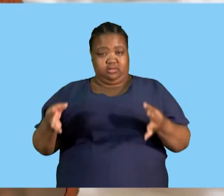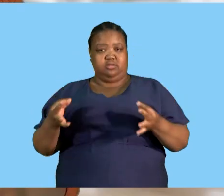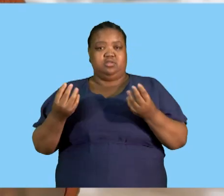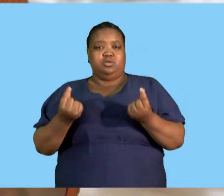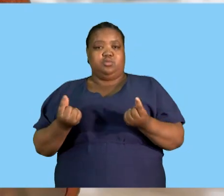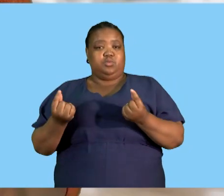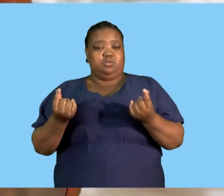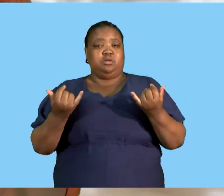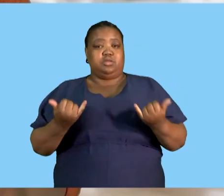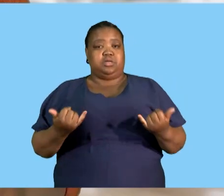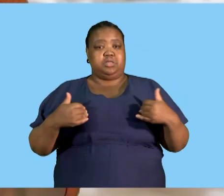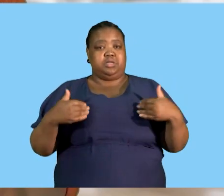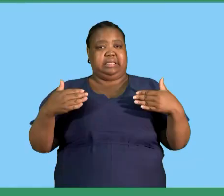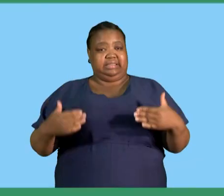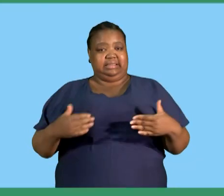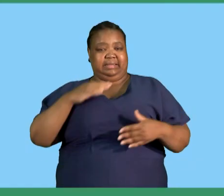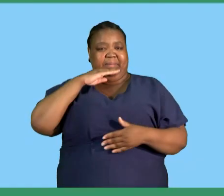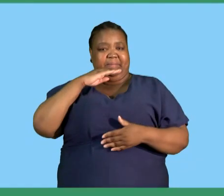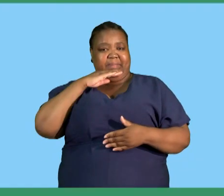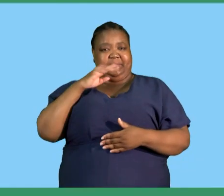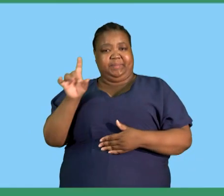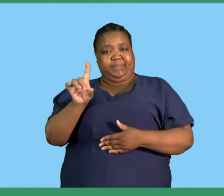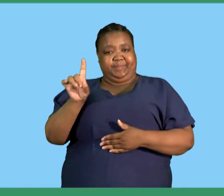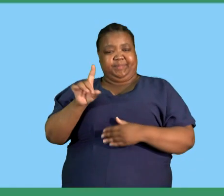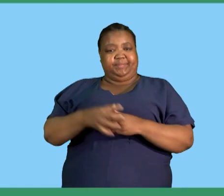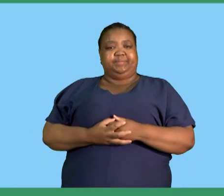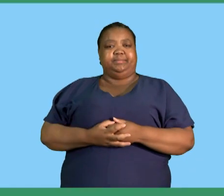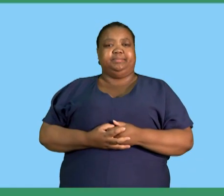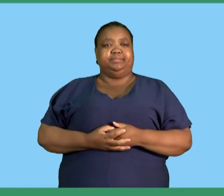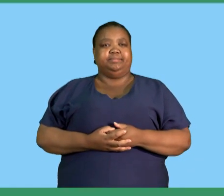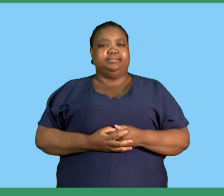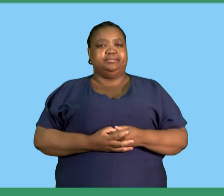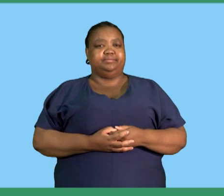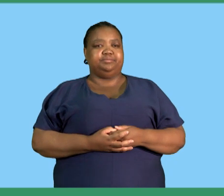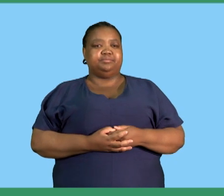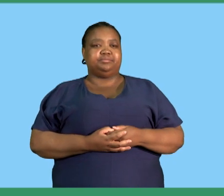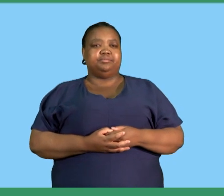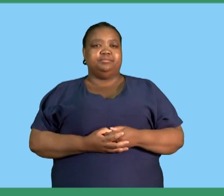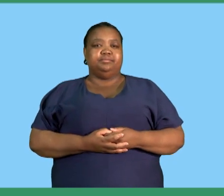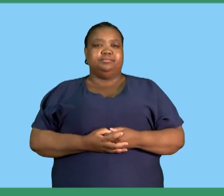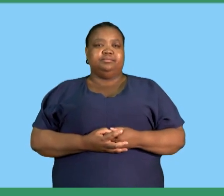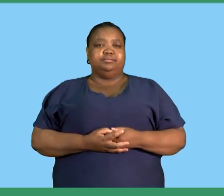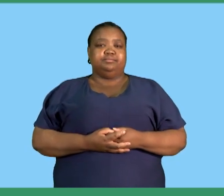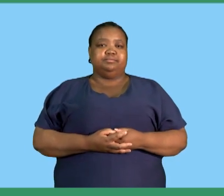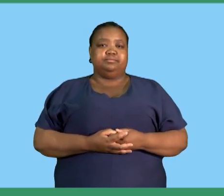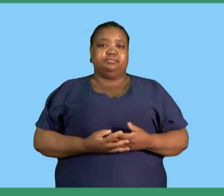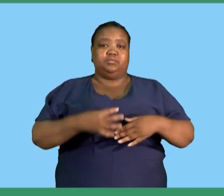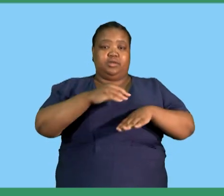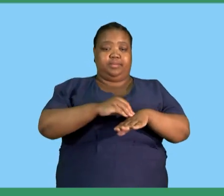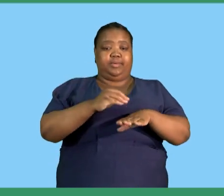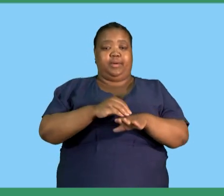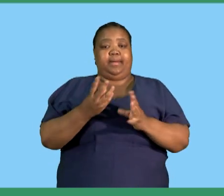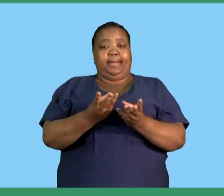we're going to start with the meaning. Like I said, this is a journey that we're taking. So we're going to start with the meaning. Right, so we are